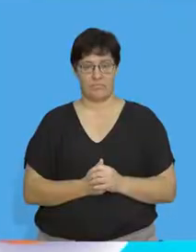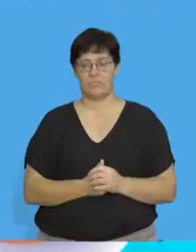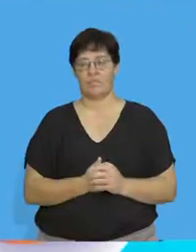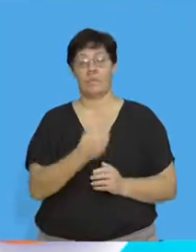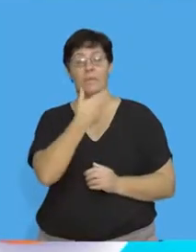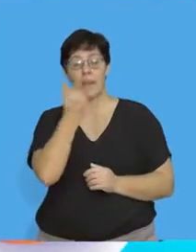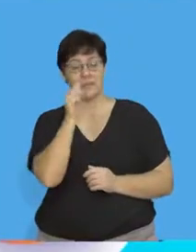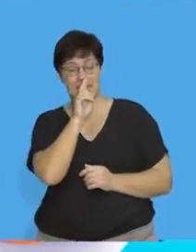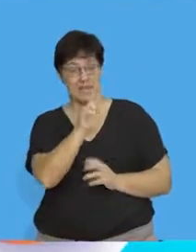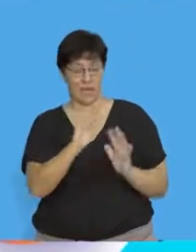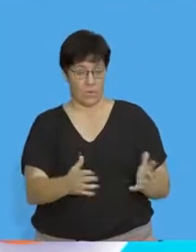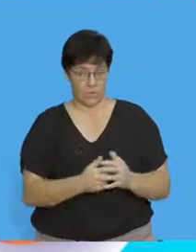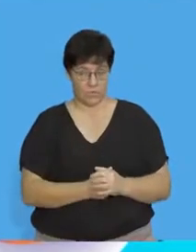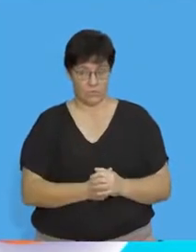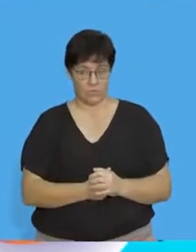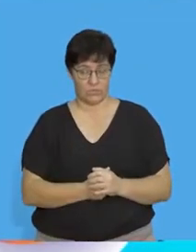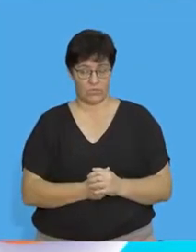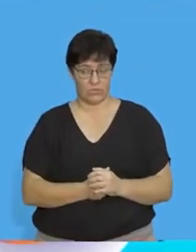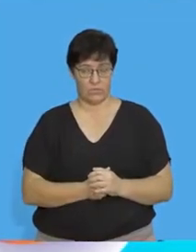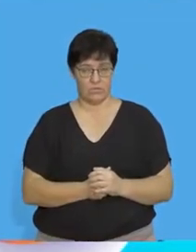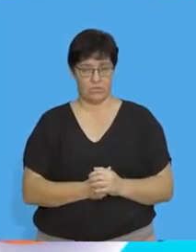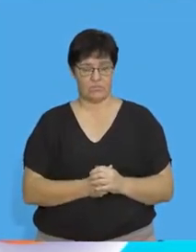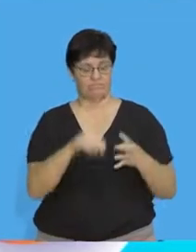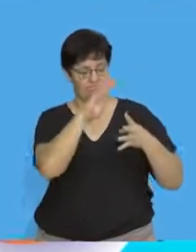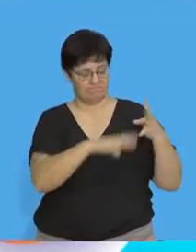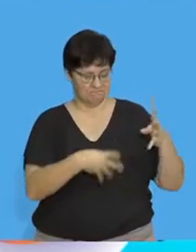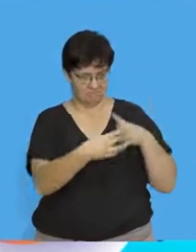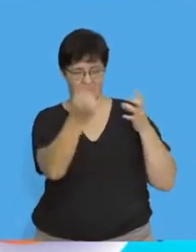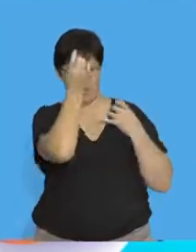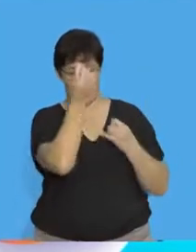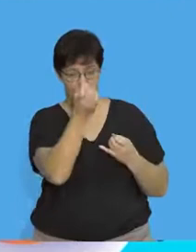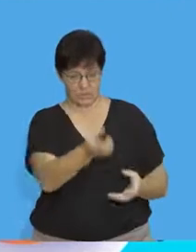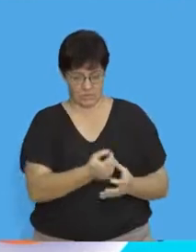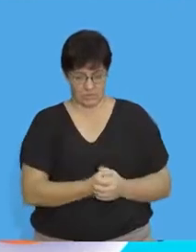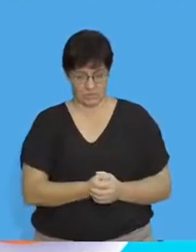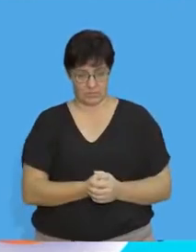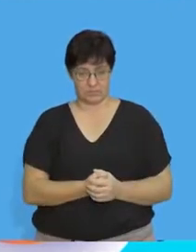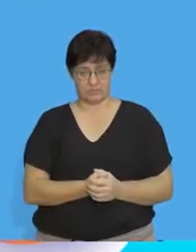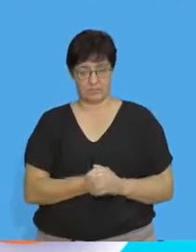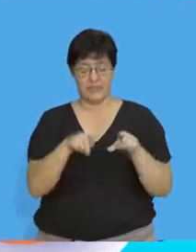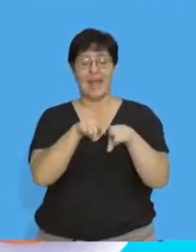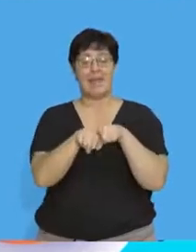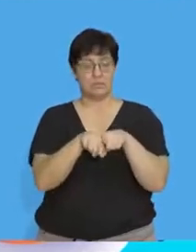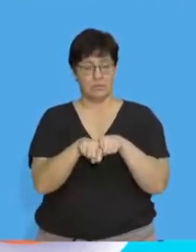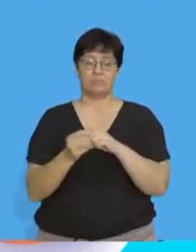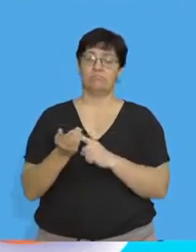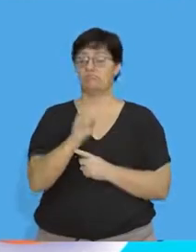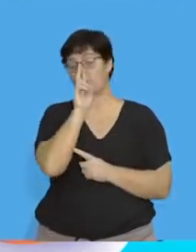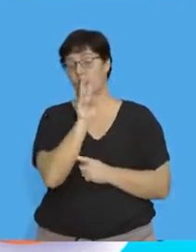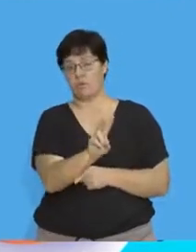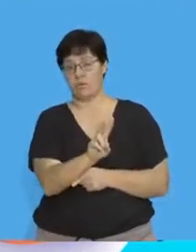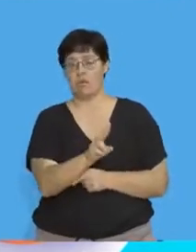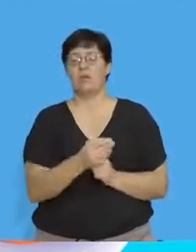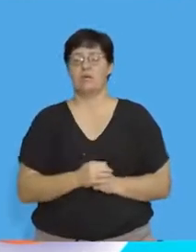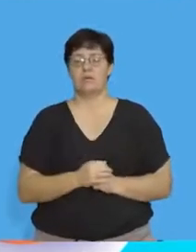this idea and what impact it has on getting data and looking at it carefully. Now I'm going